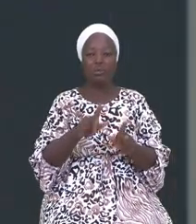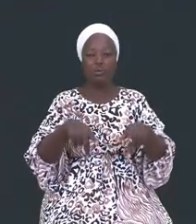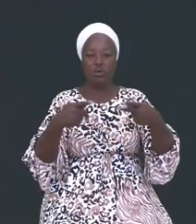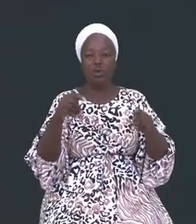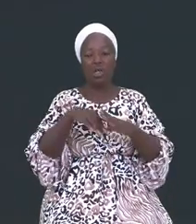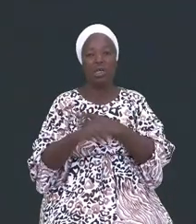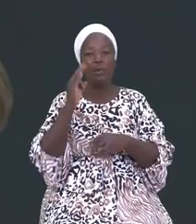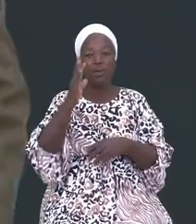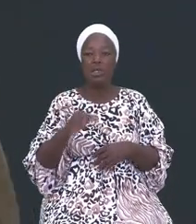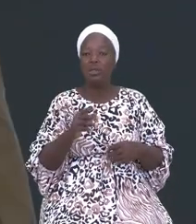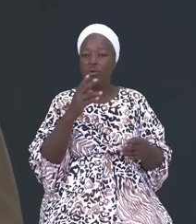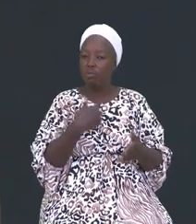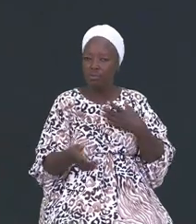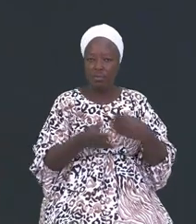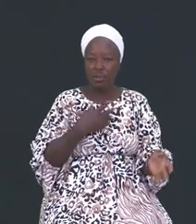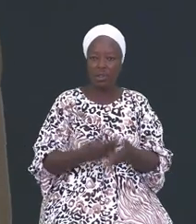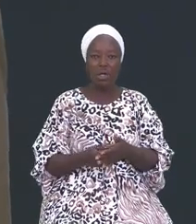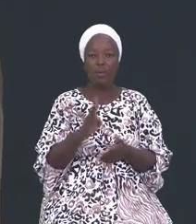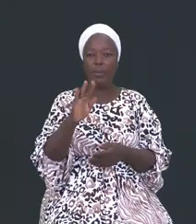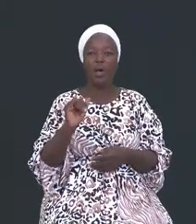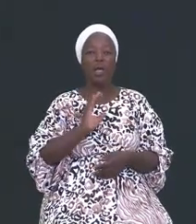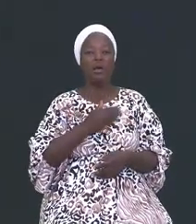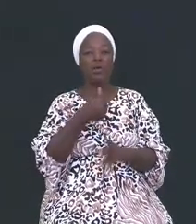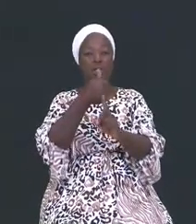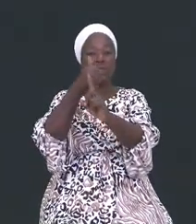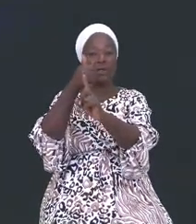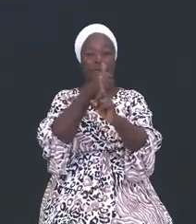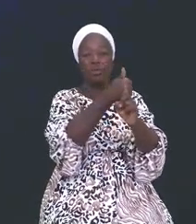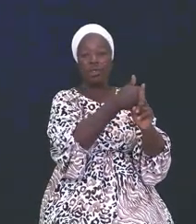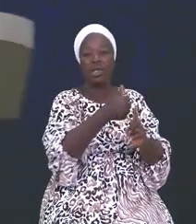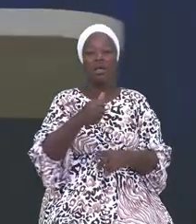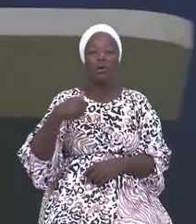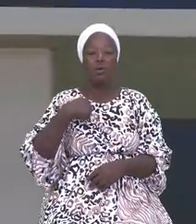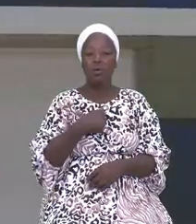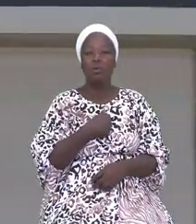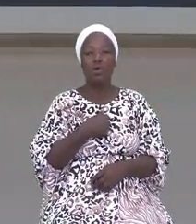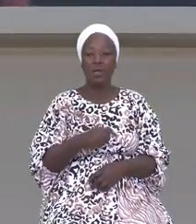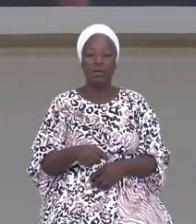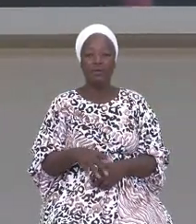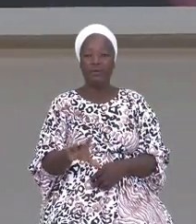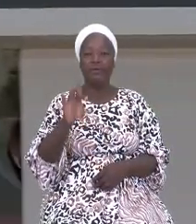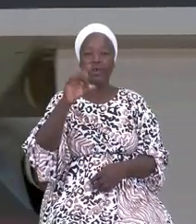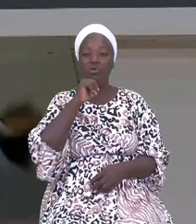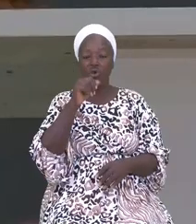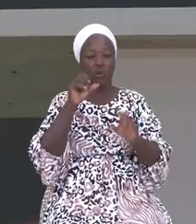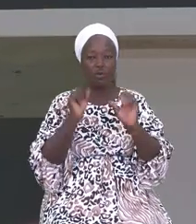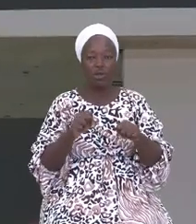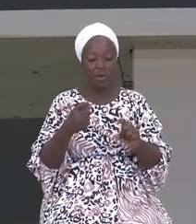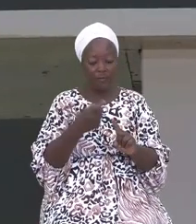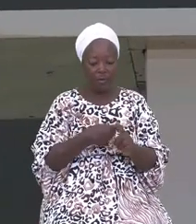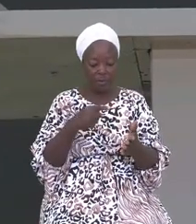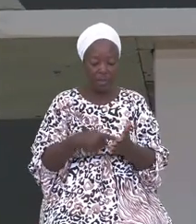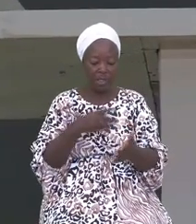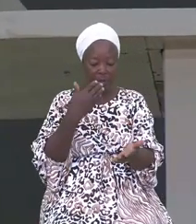ministry, whatever by ourselves we find impossible, from this